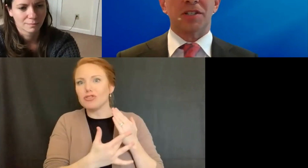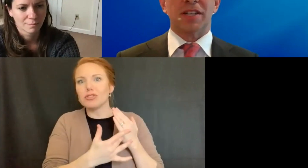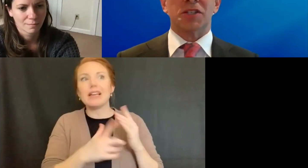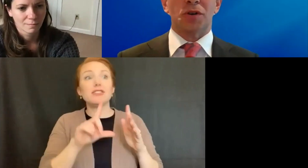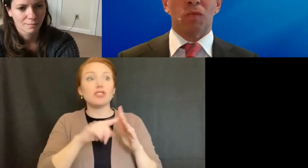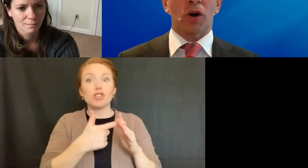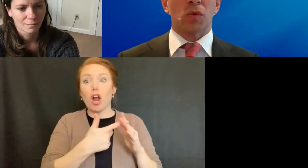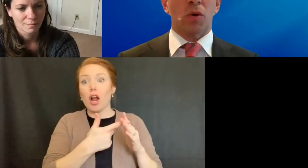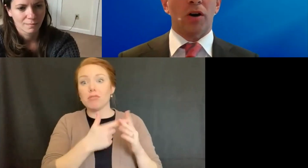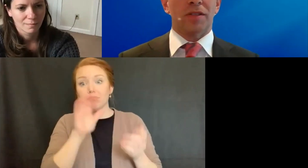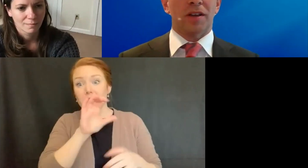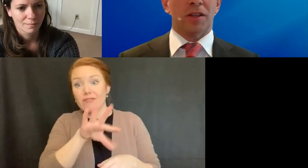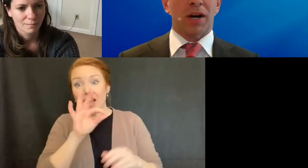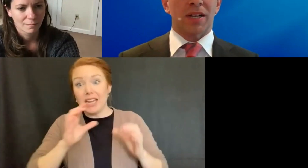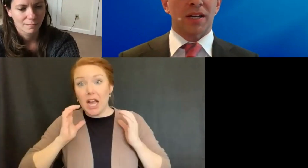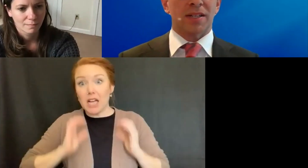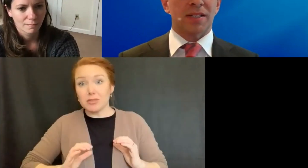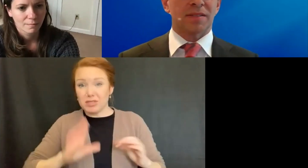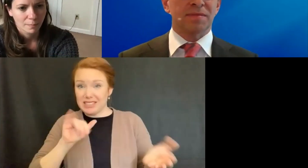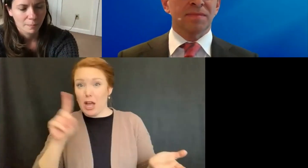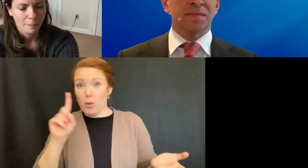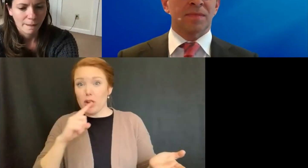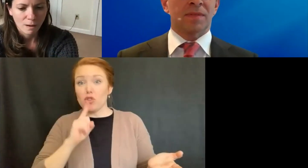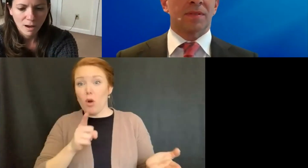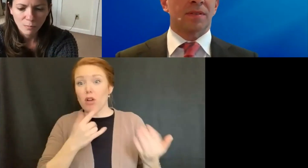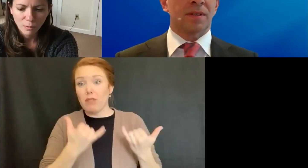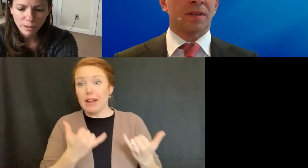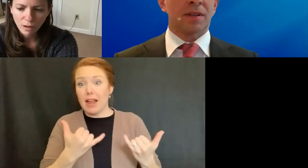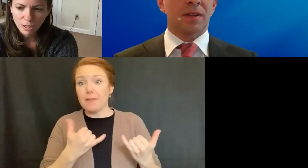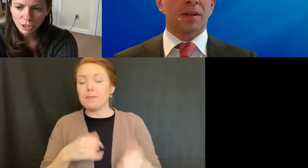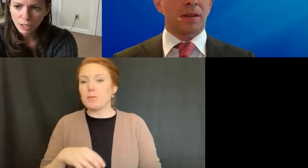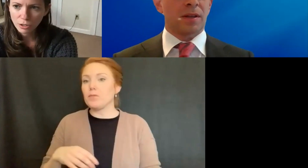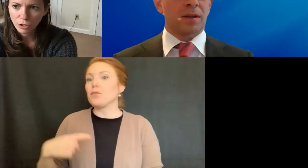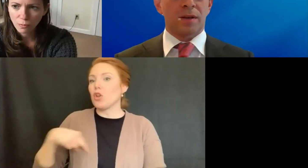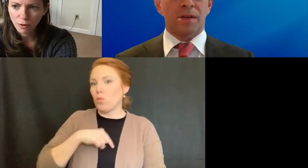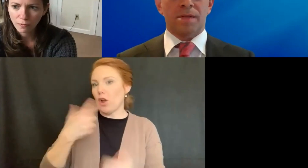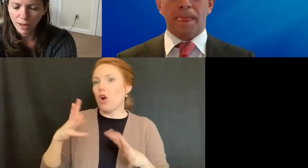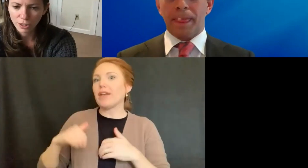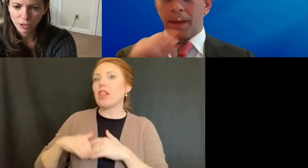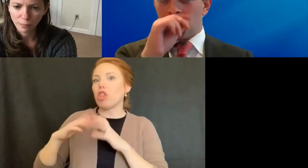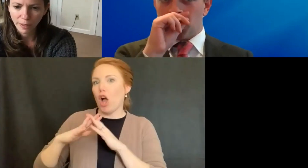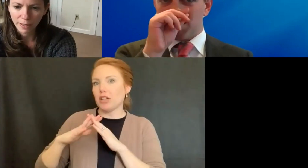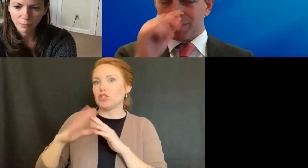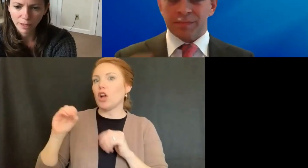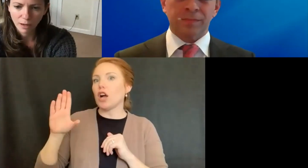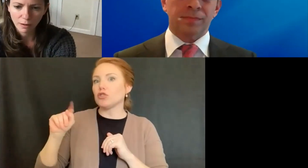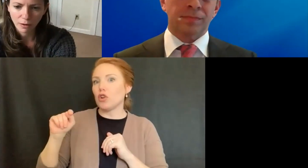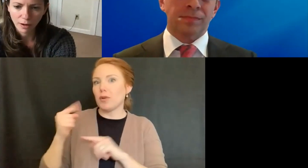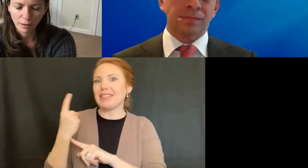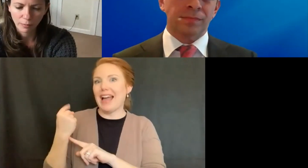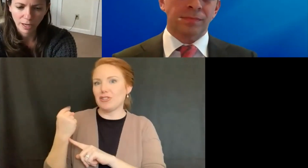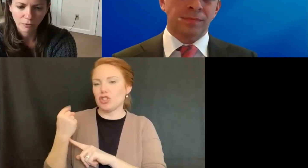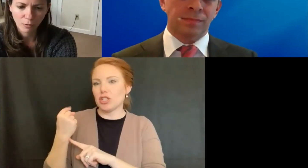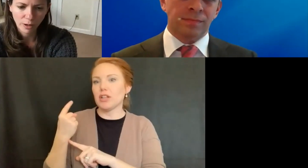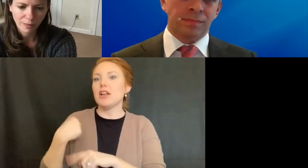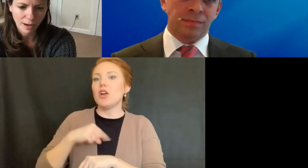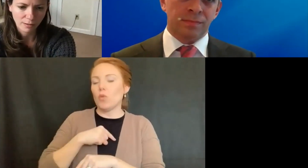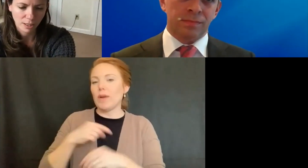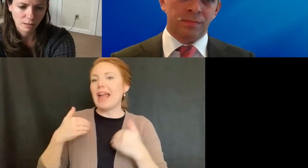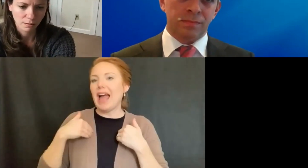some customers. Is that sort of where you are in the process? Well, we launched in October of last year in beta, and we